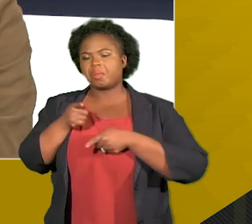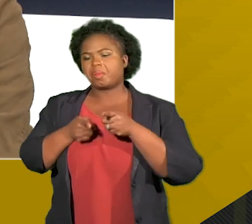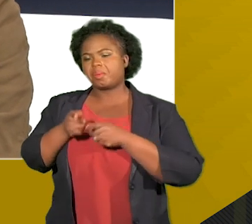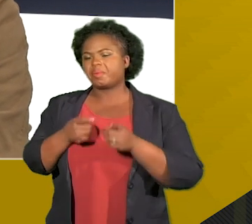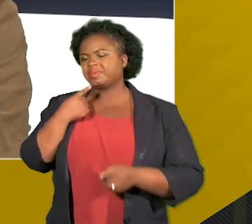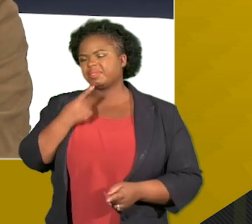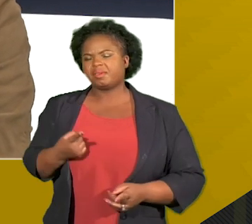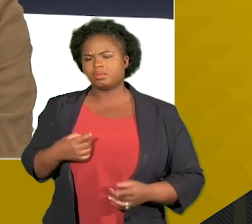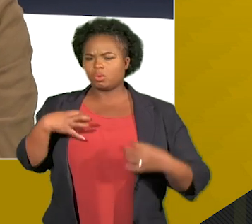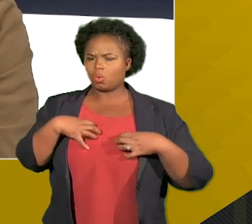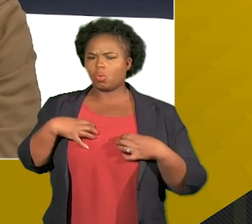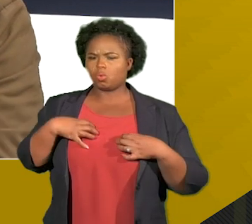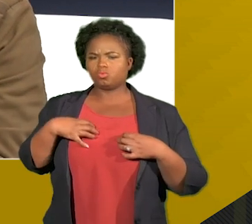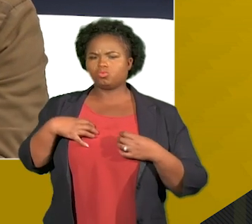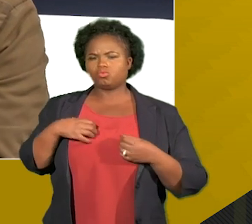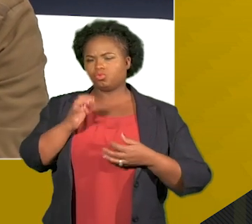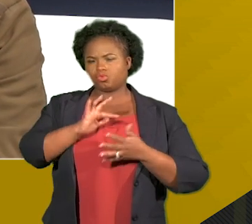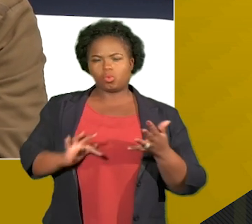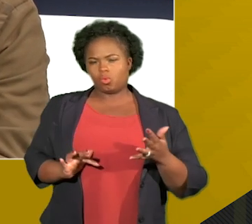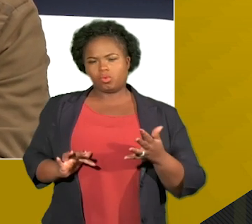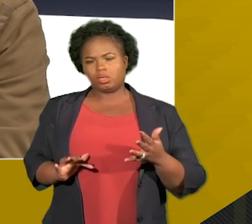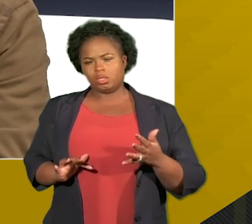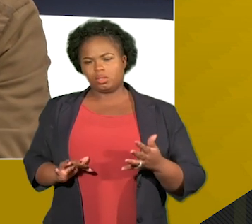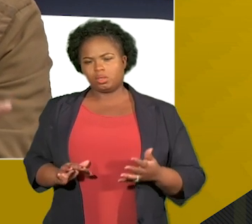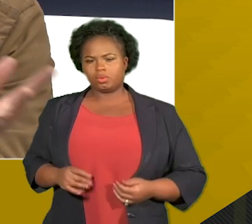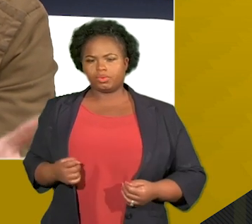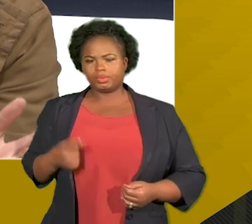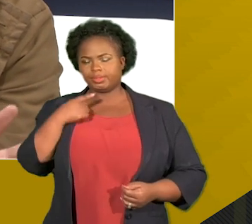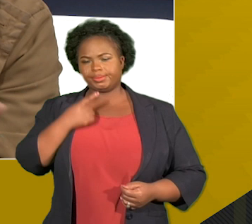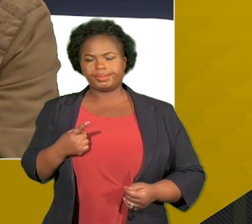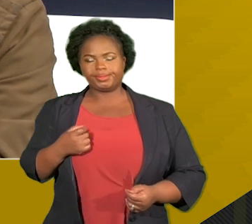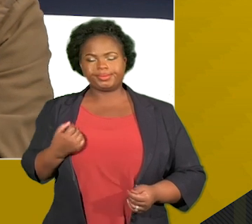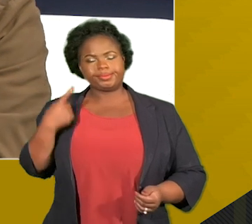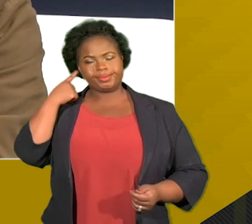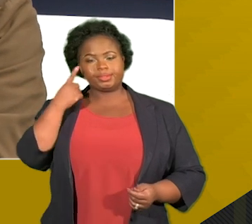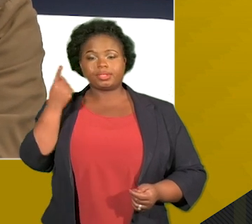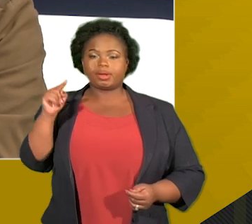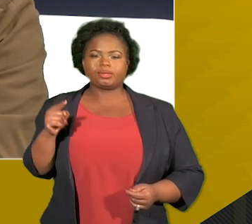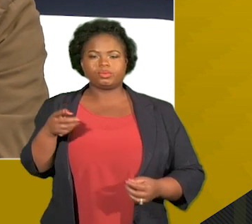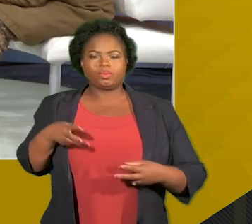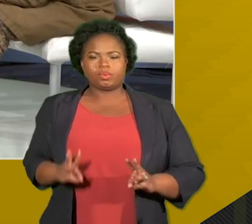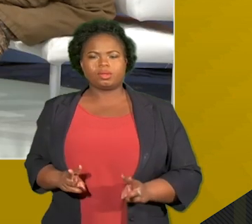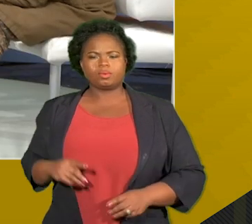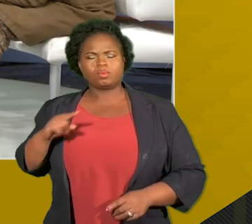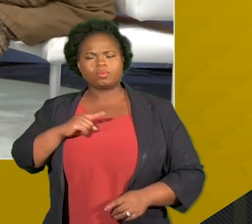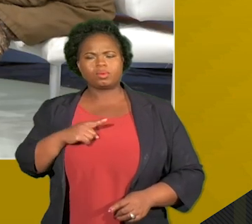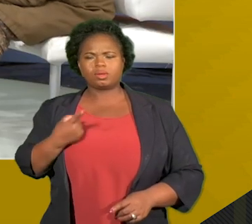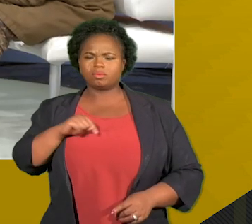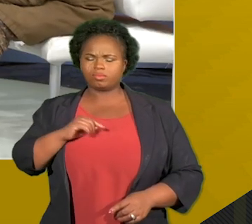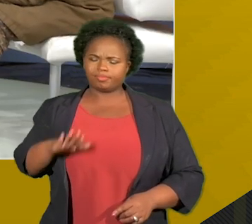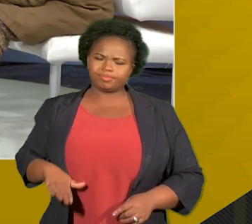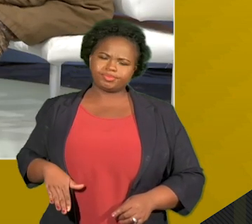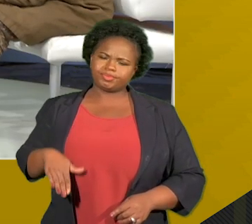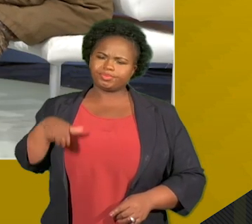down and telling their story in a right way, assumingly that the right way should be writing and stuff. We've been telling, and we grew up